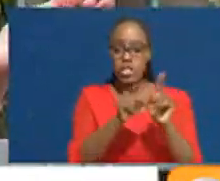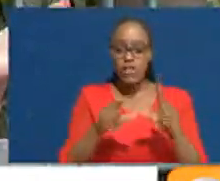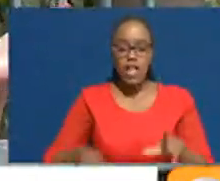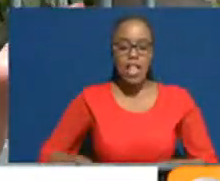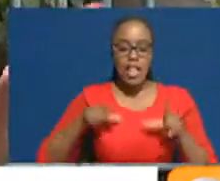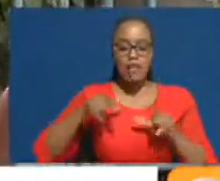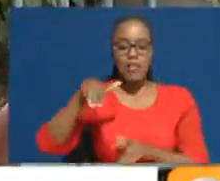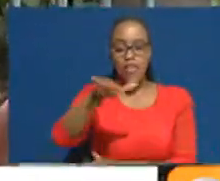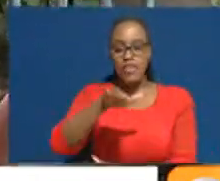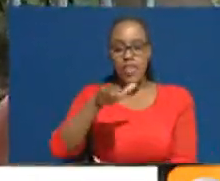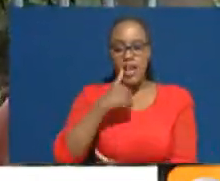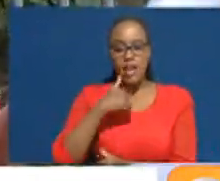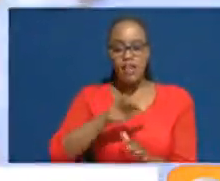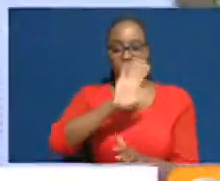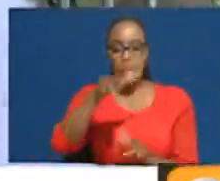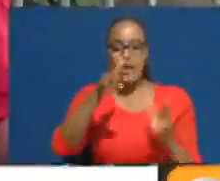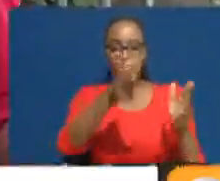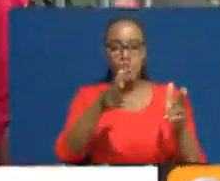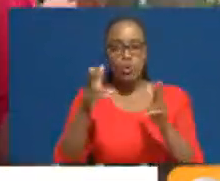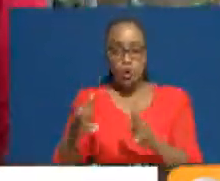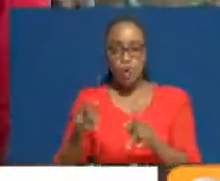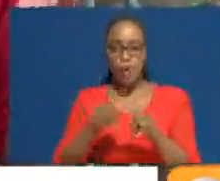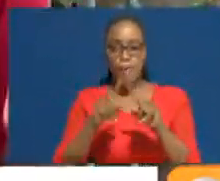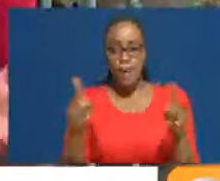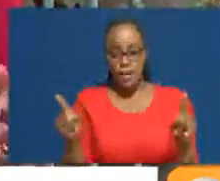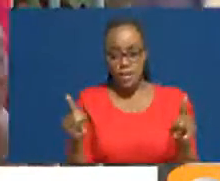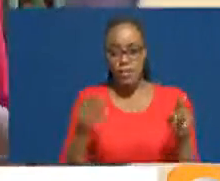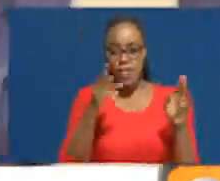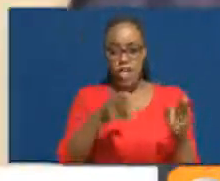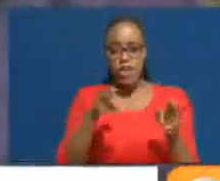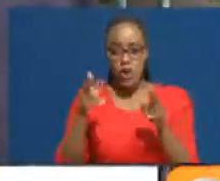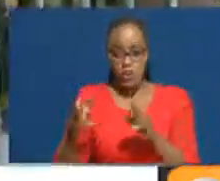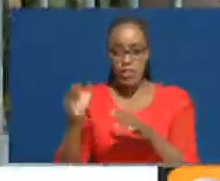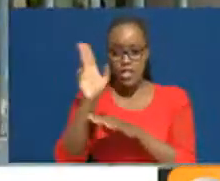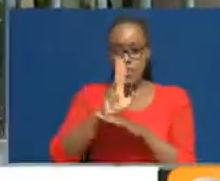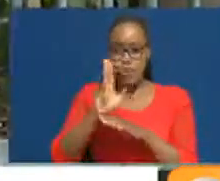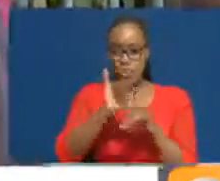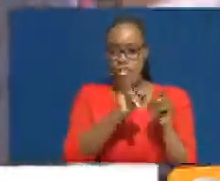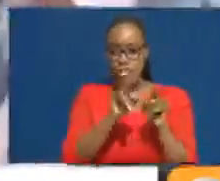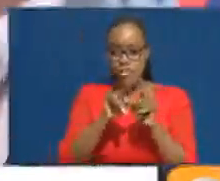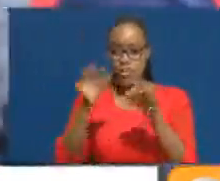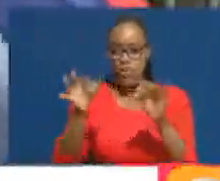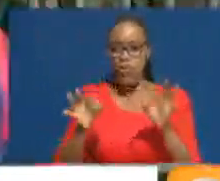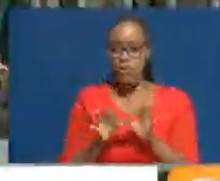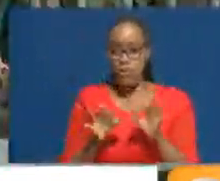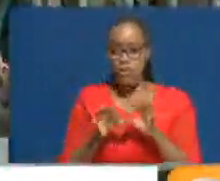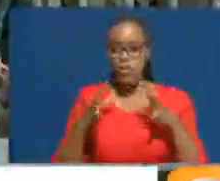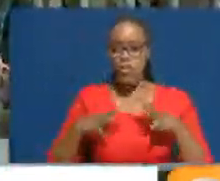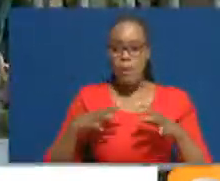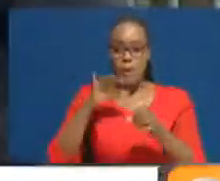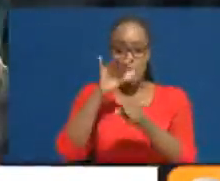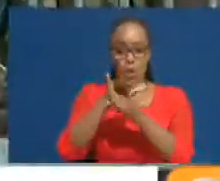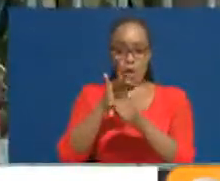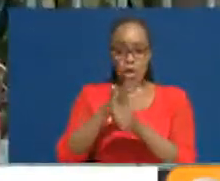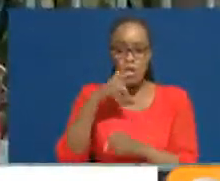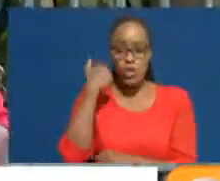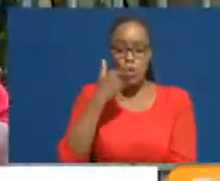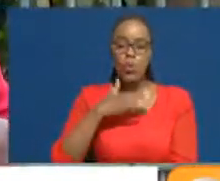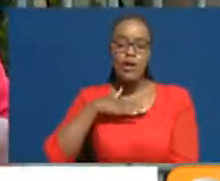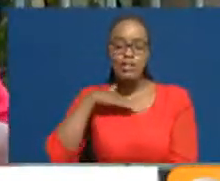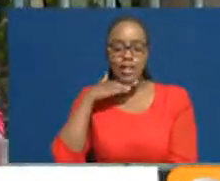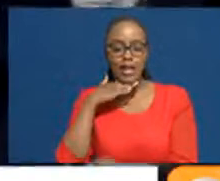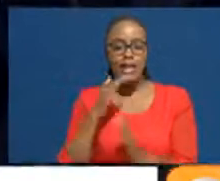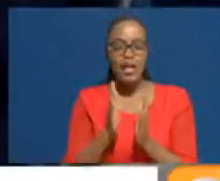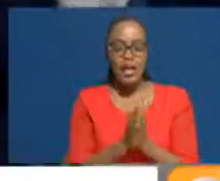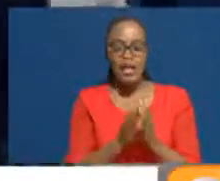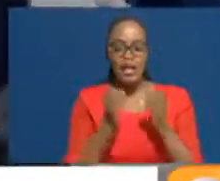around this place has returned back to normal. But does the normalcy apply to the families of the hundreds of people who perished and